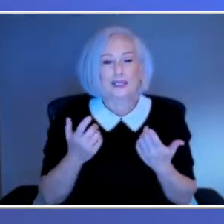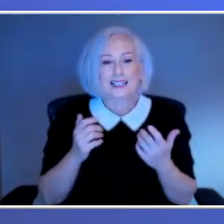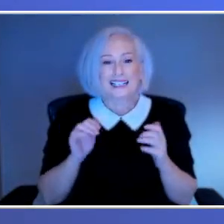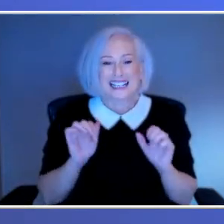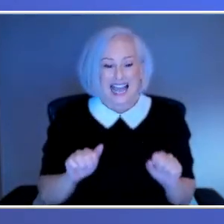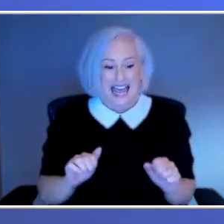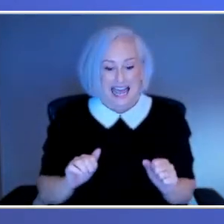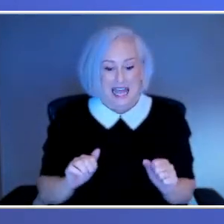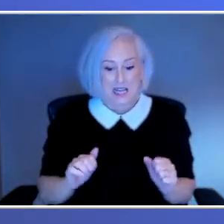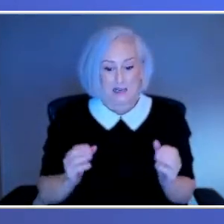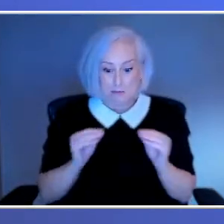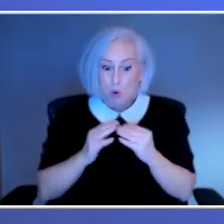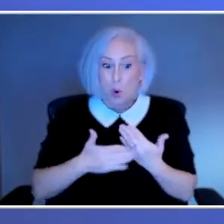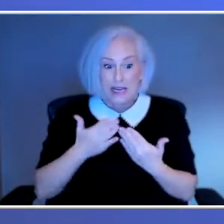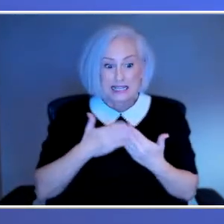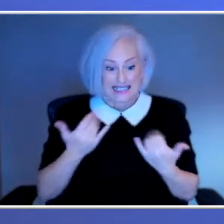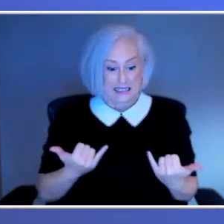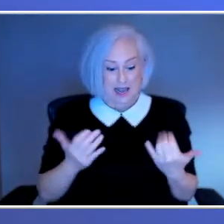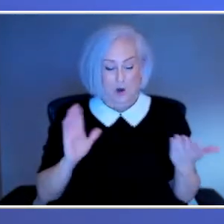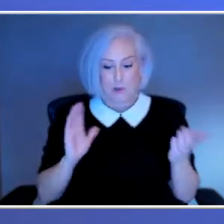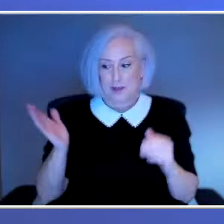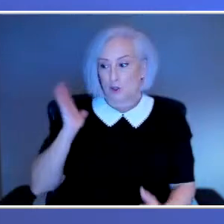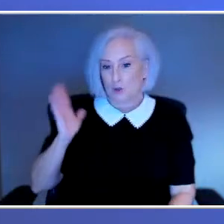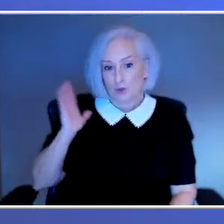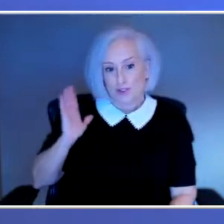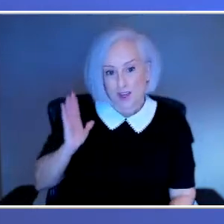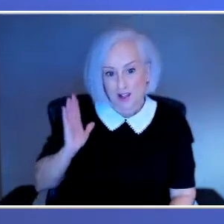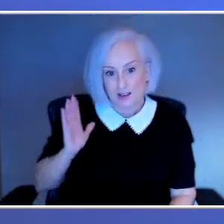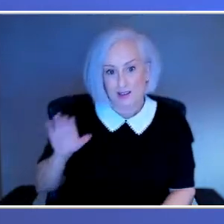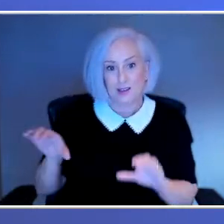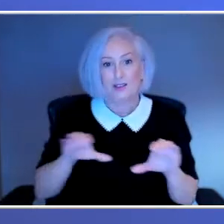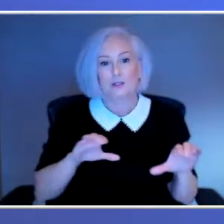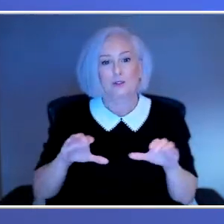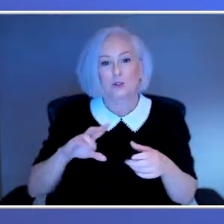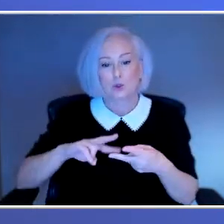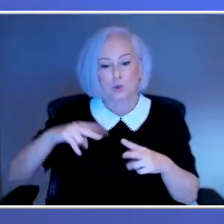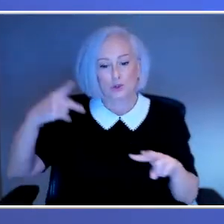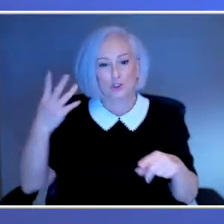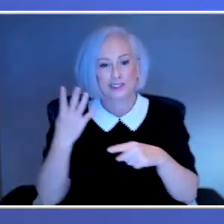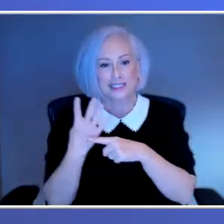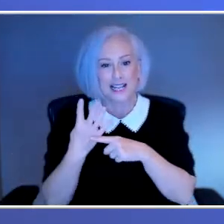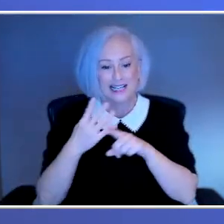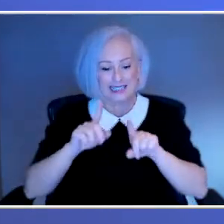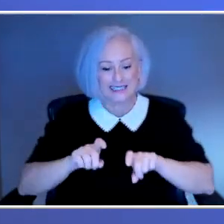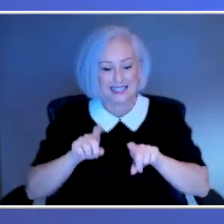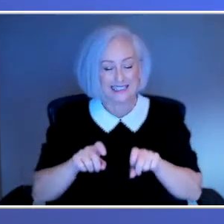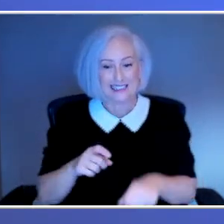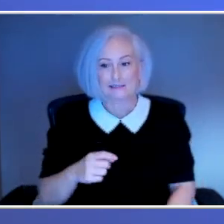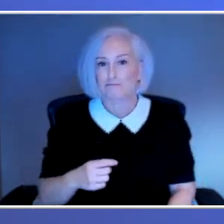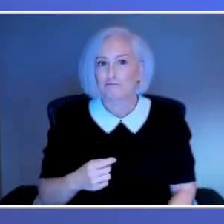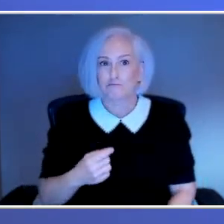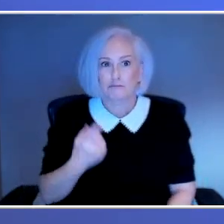back then to get genetic testing. Like we said, it's just a phone call and you